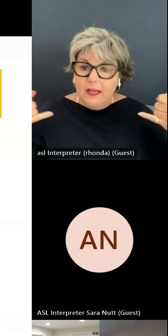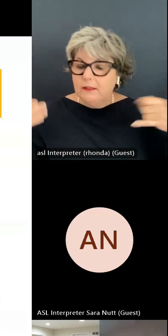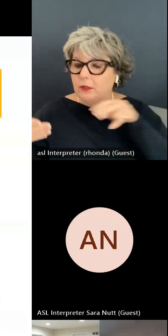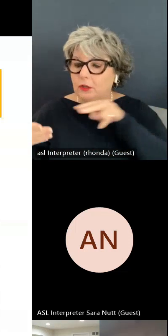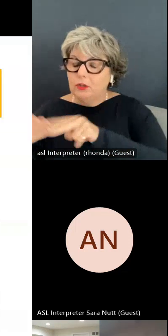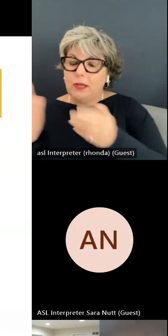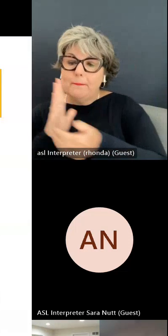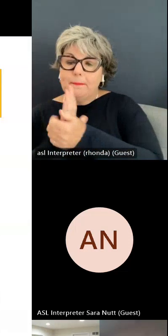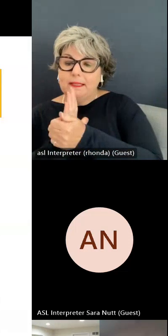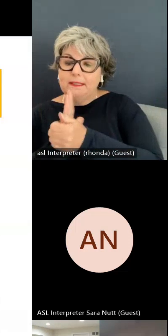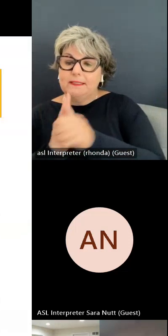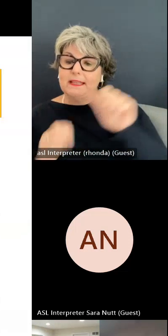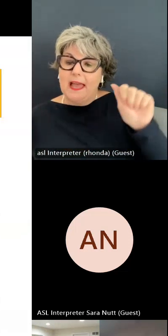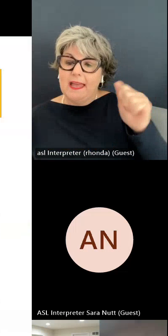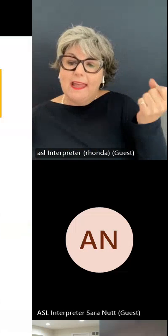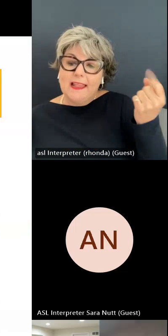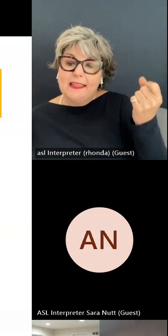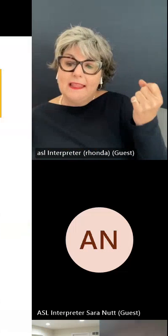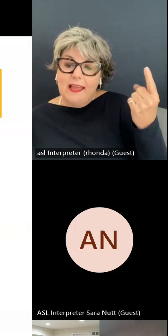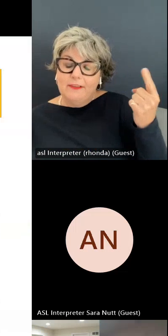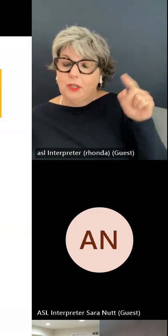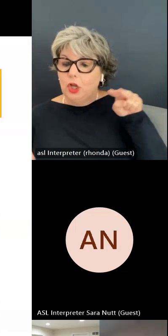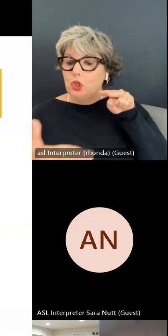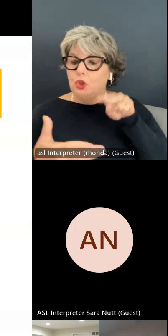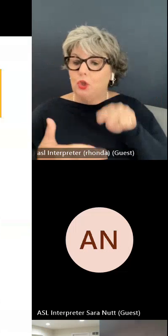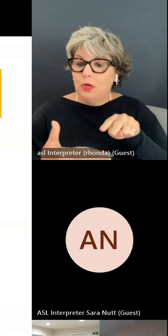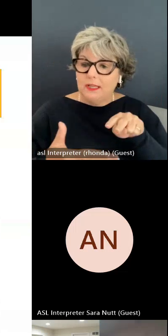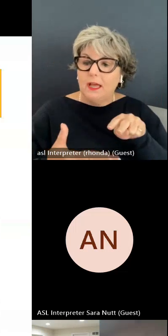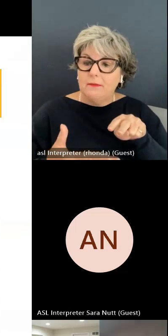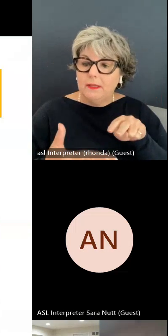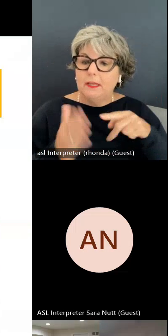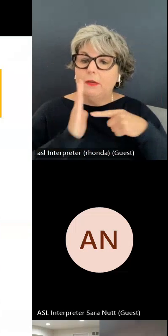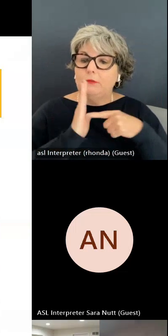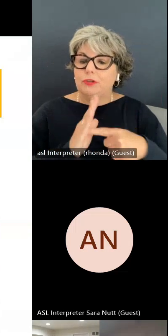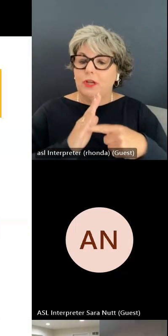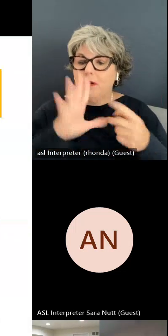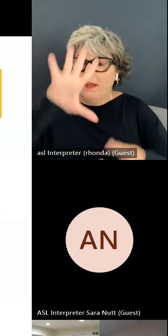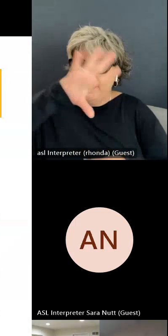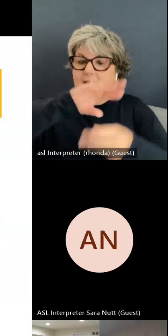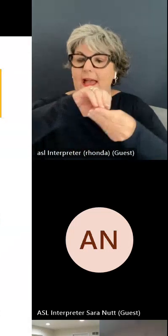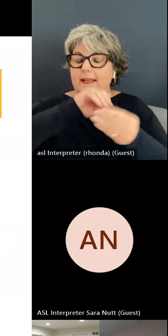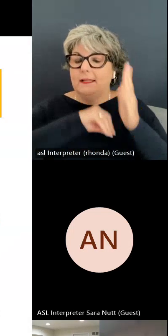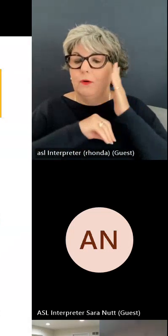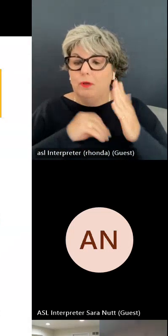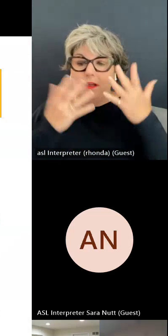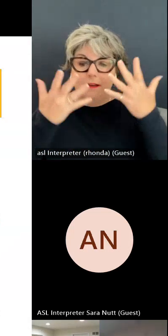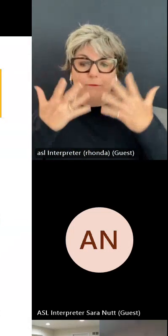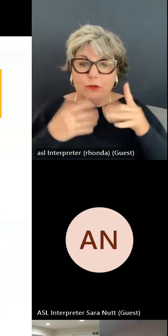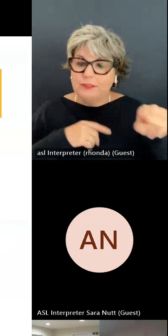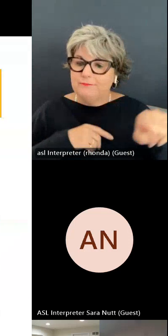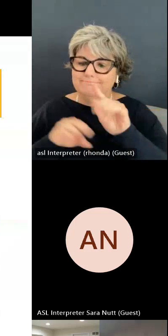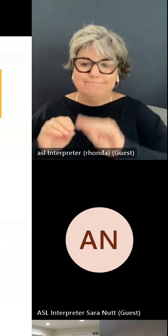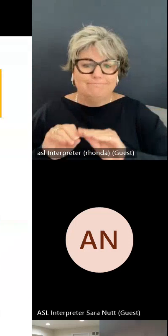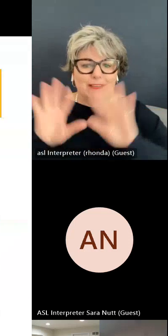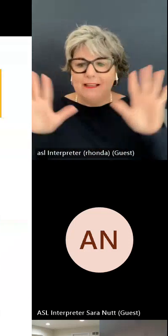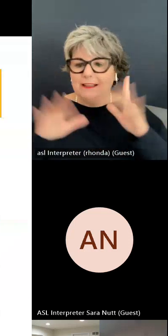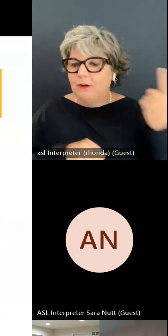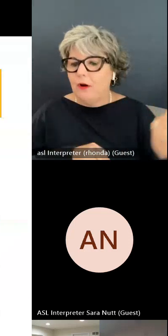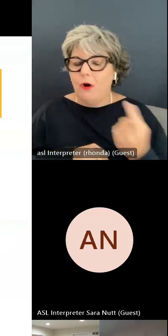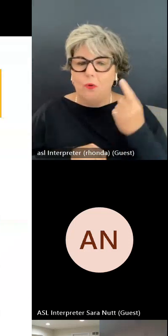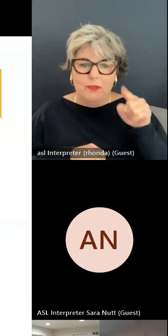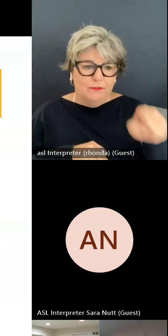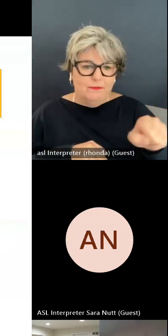Appendix A11, you look it up here, and then it will tell you how they add up. Because unfortunately, it's not clear always from